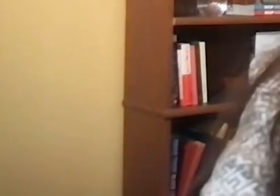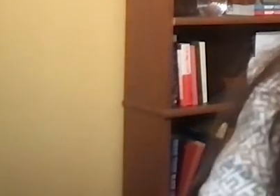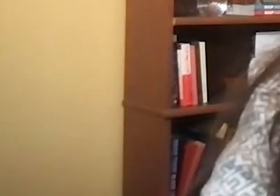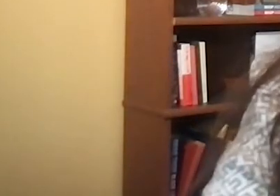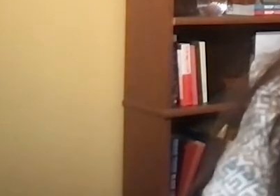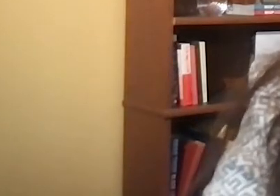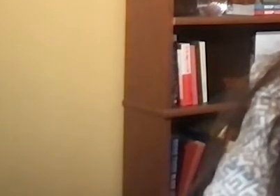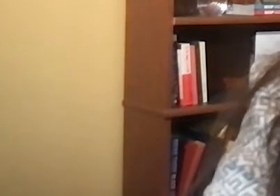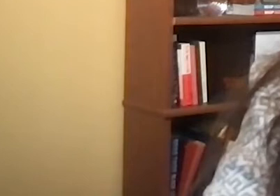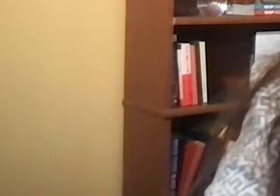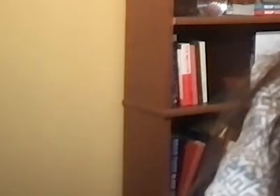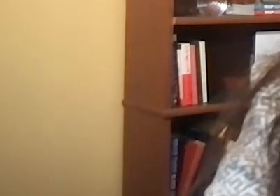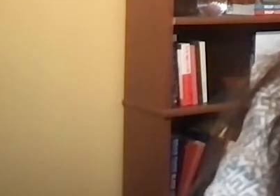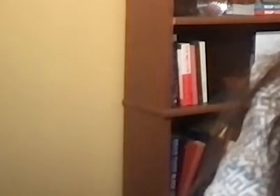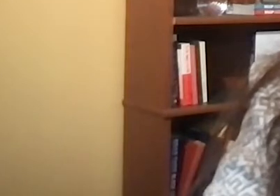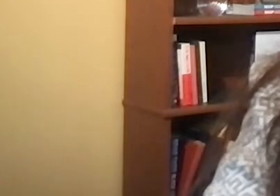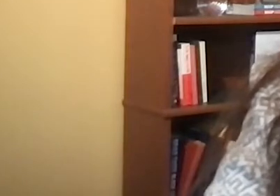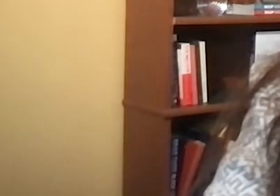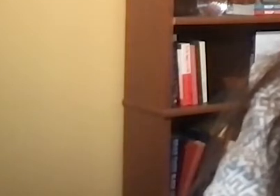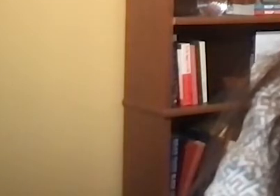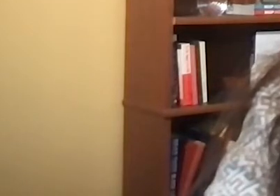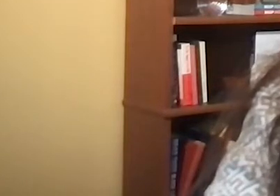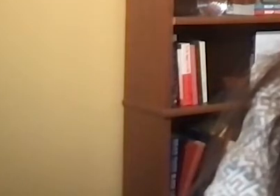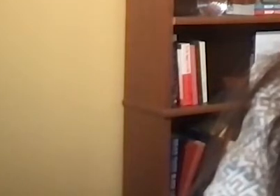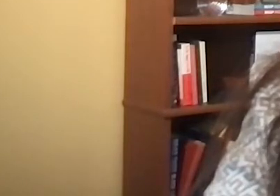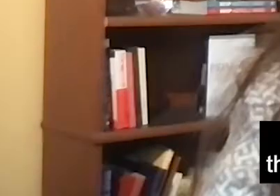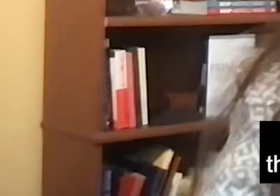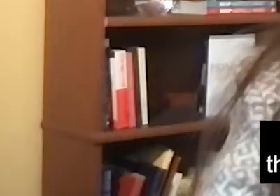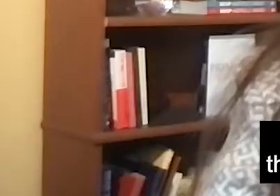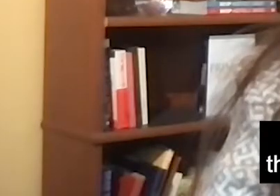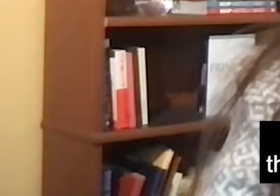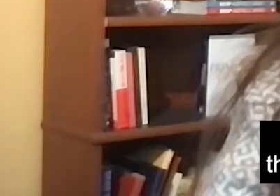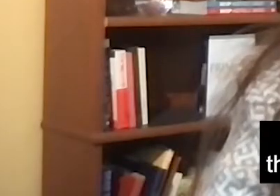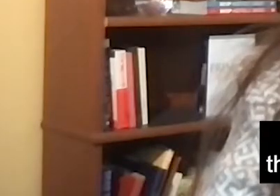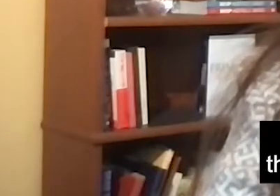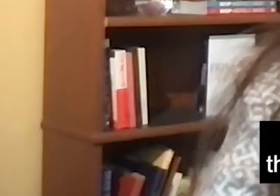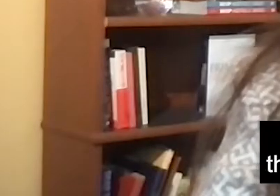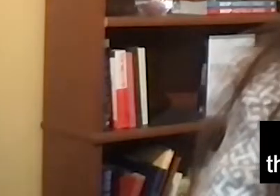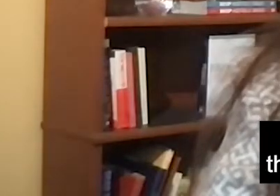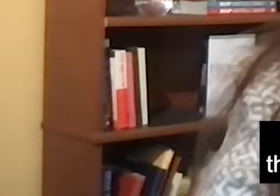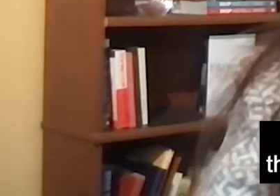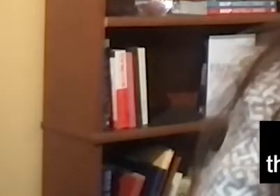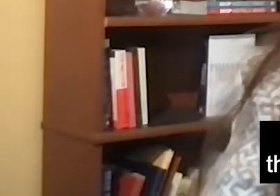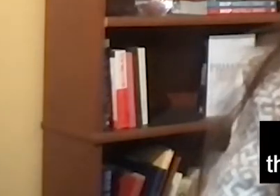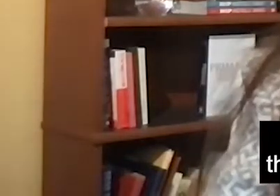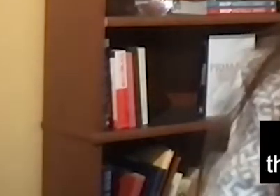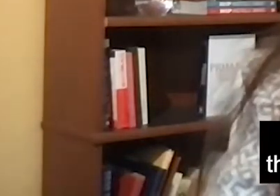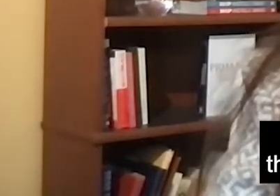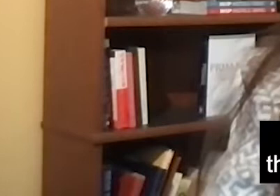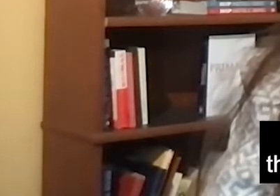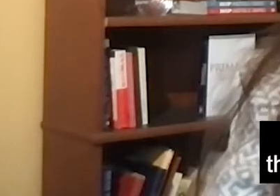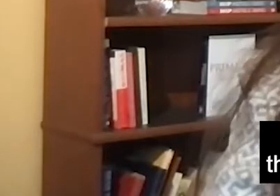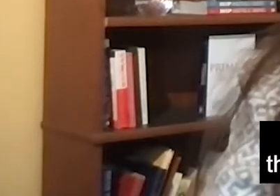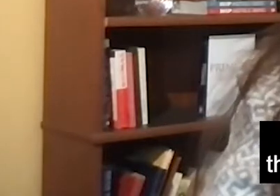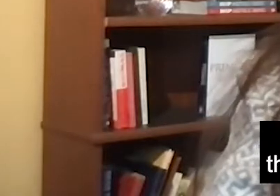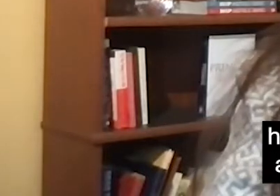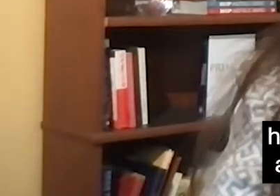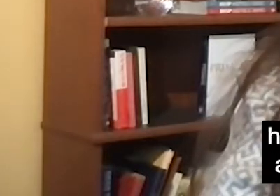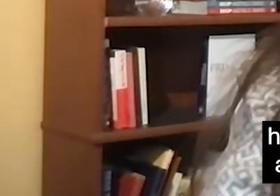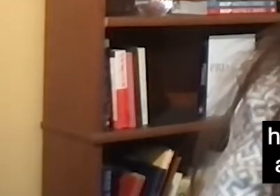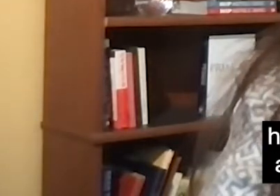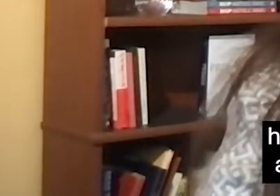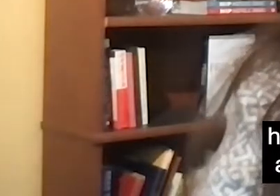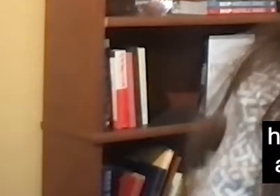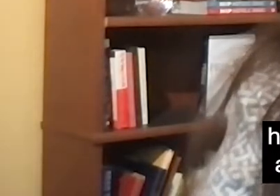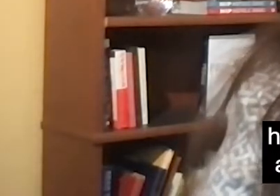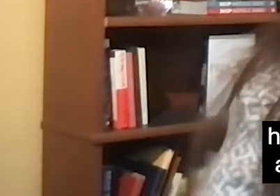take consideration into the building materials that they use. But it's really important that we move quickly, just as we